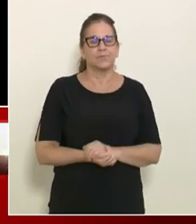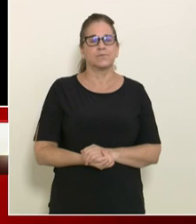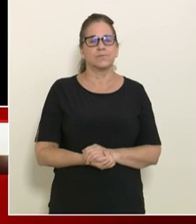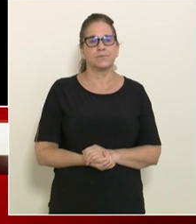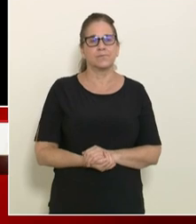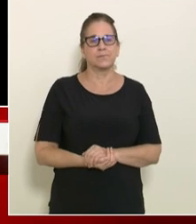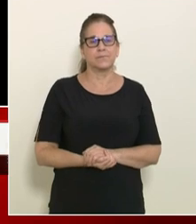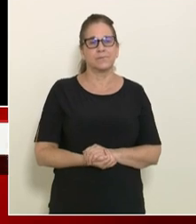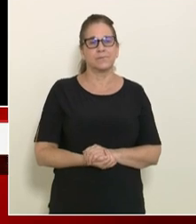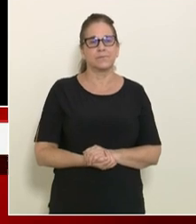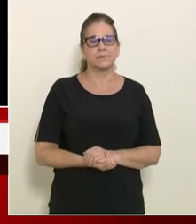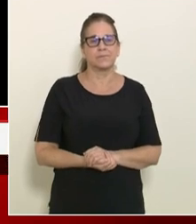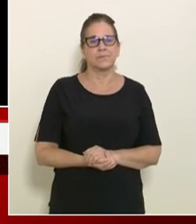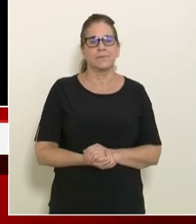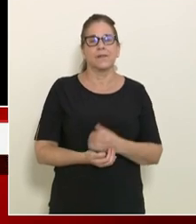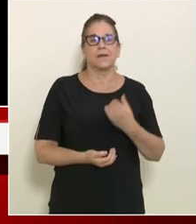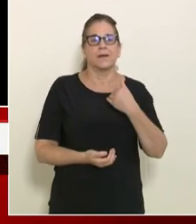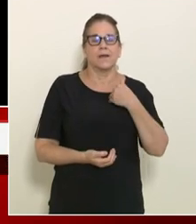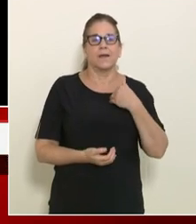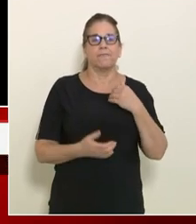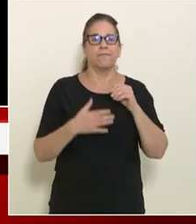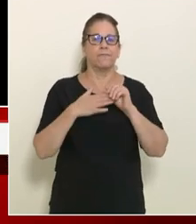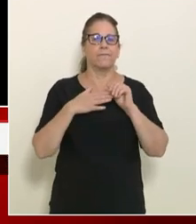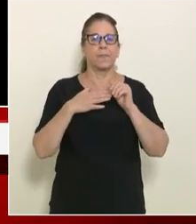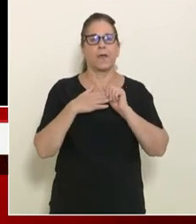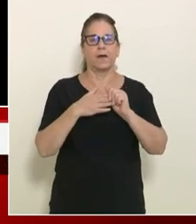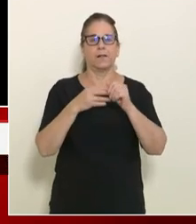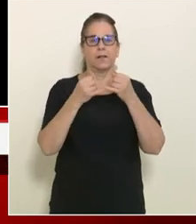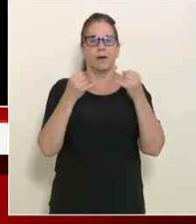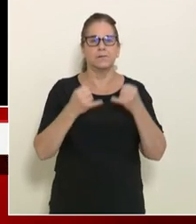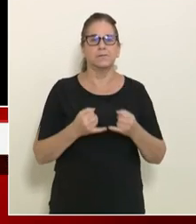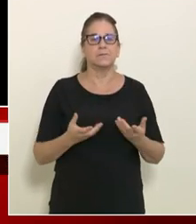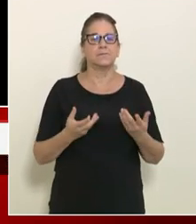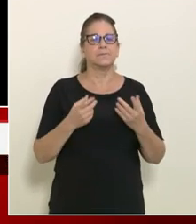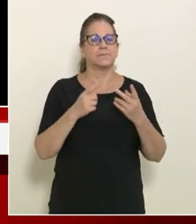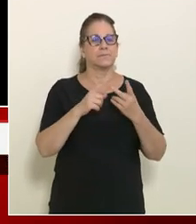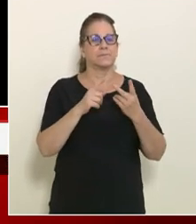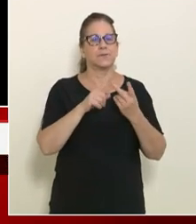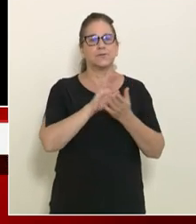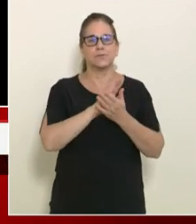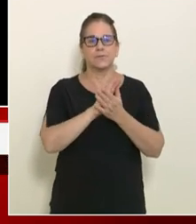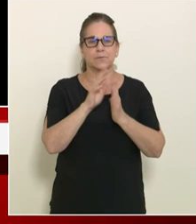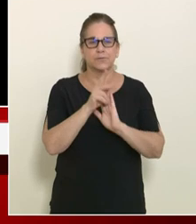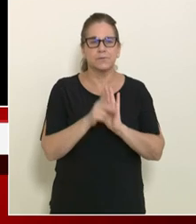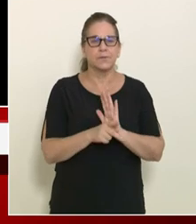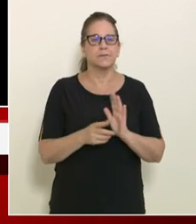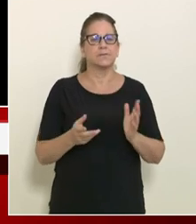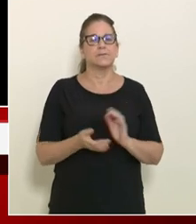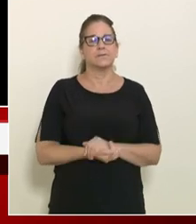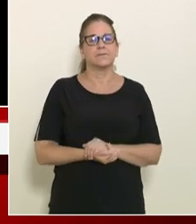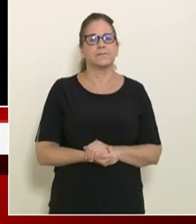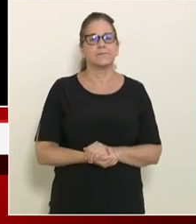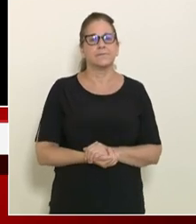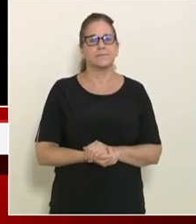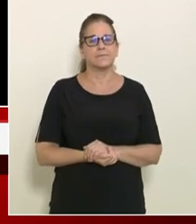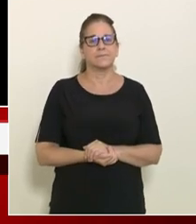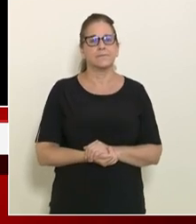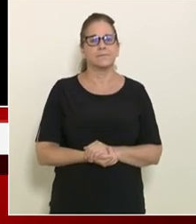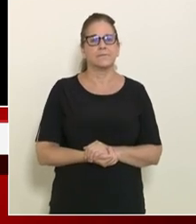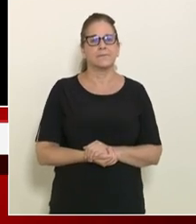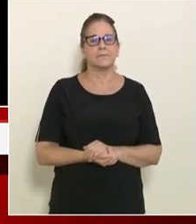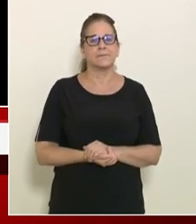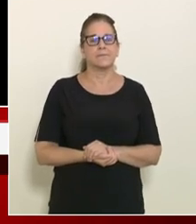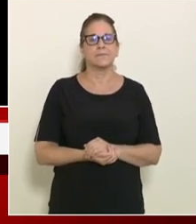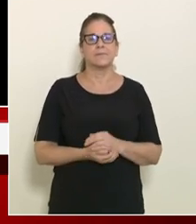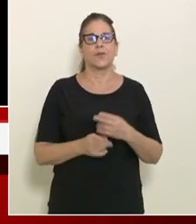guiding principles related to our vision and values for our capital commitment, and that is to ensure every student